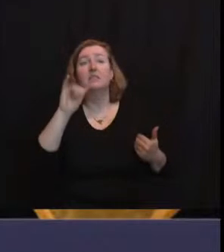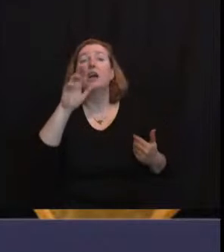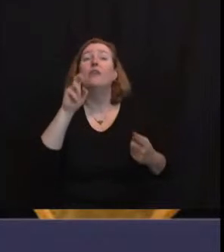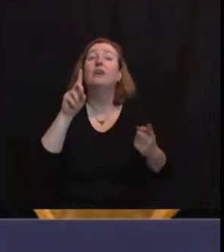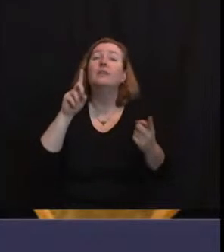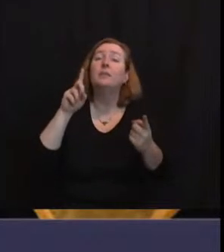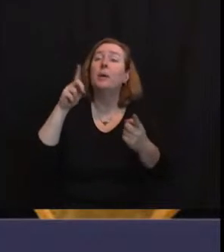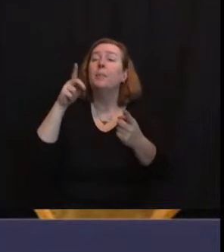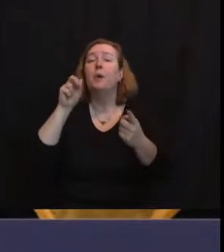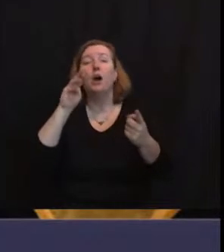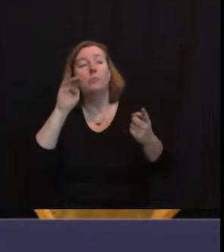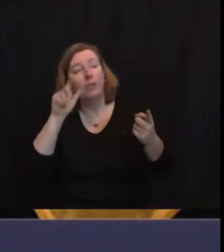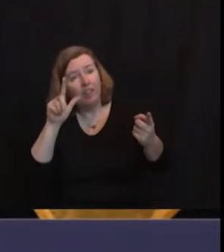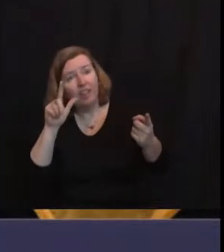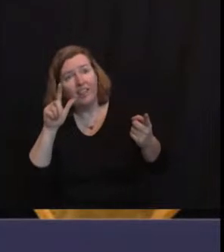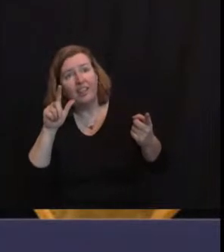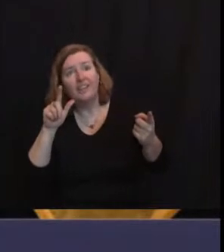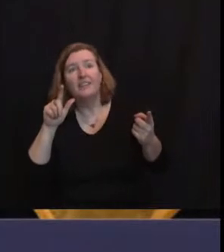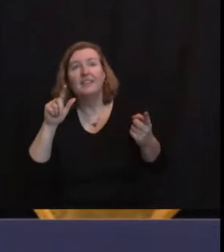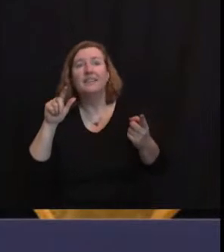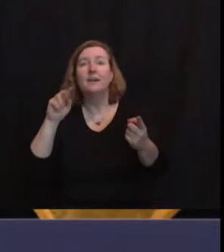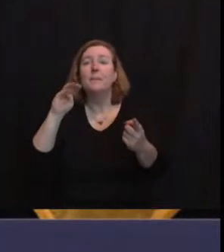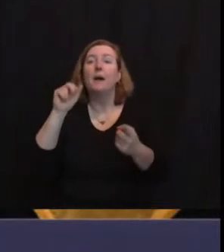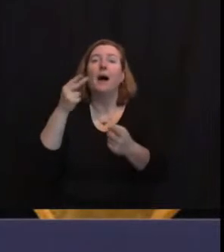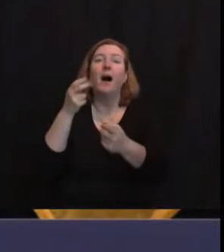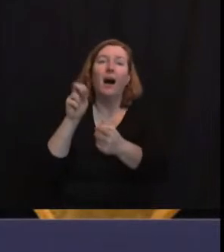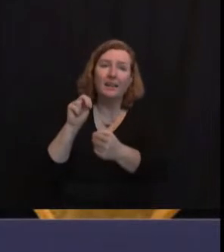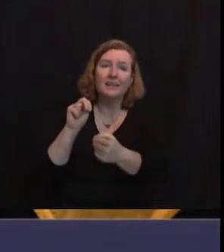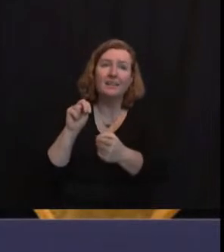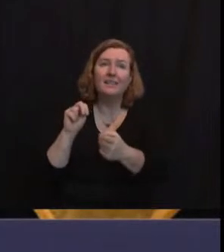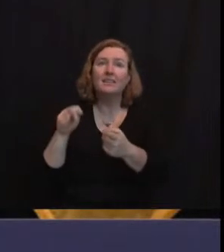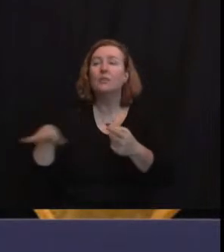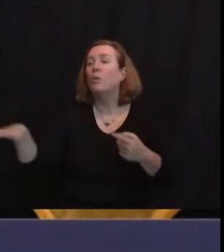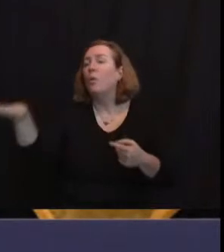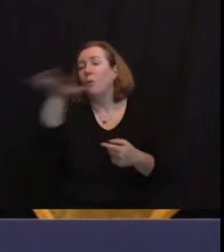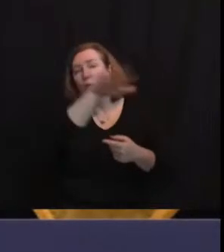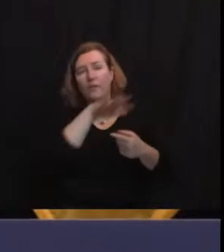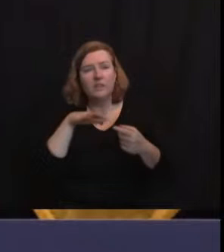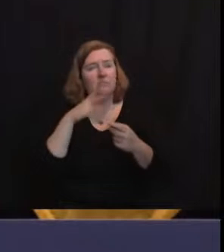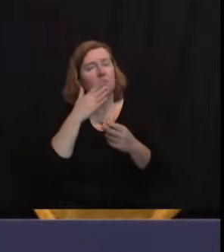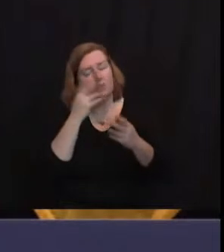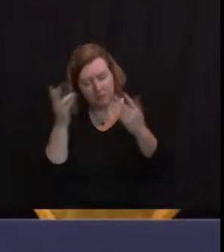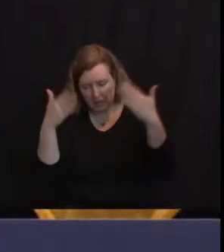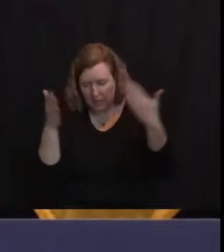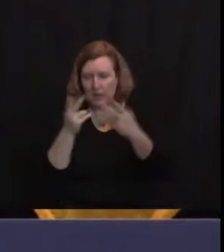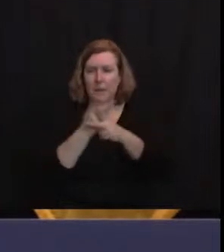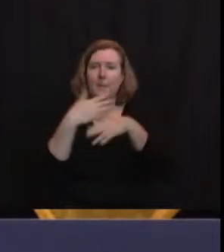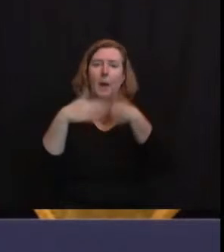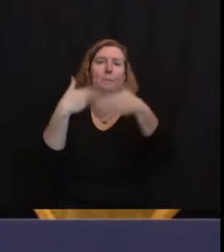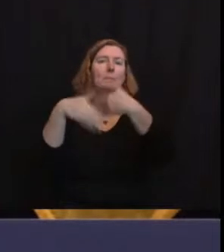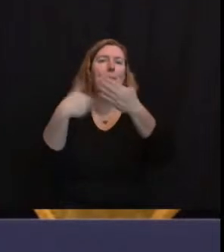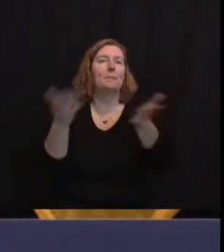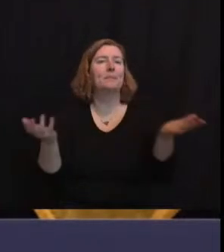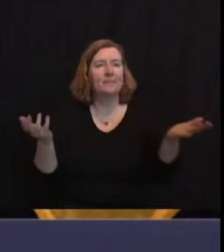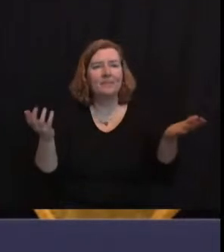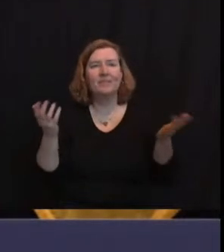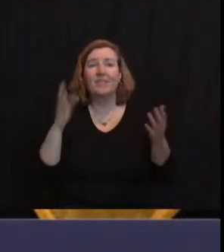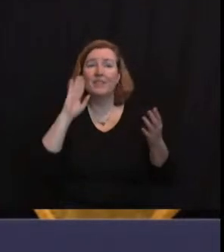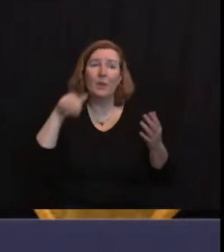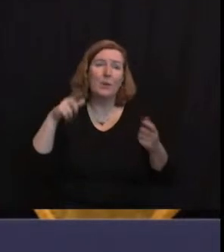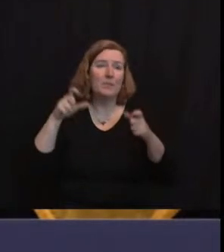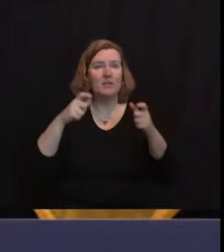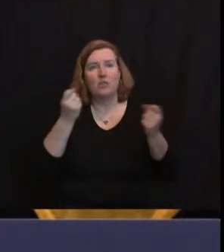Paramel, Mahan, to all of you. Again, folks, stay at it. We've had a number of questions about vaccine